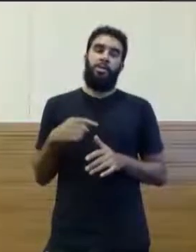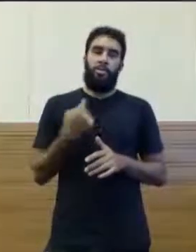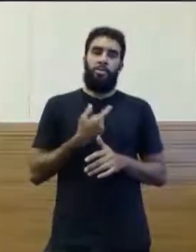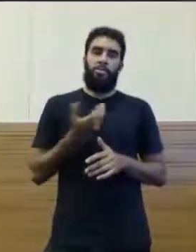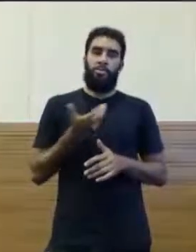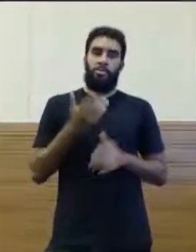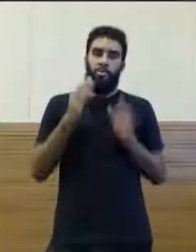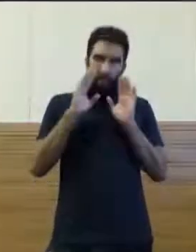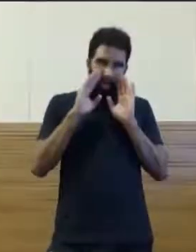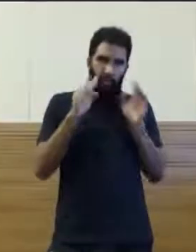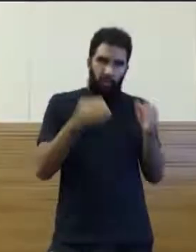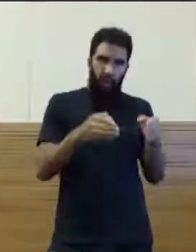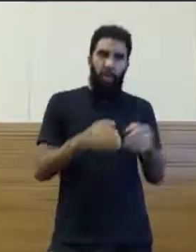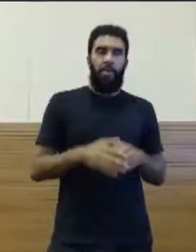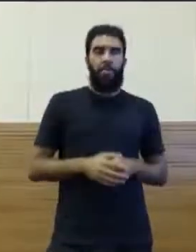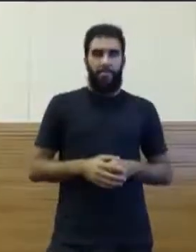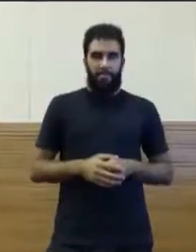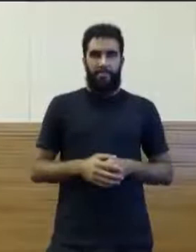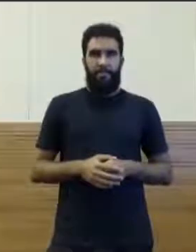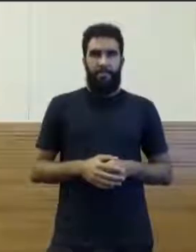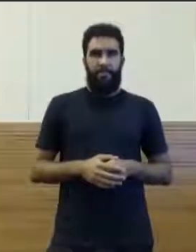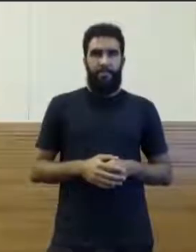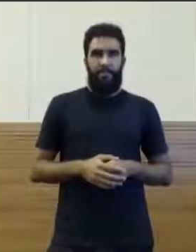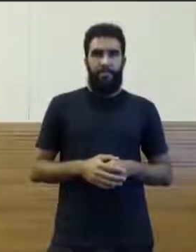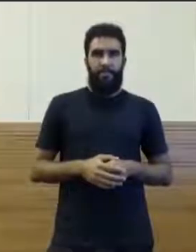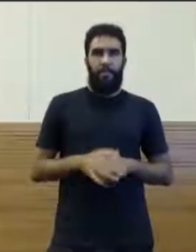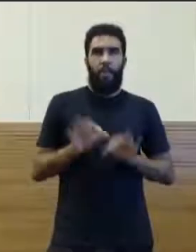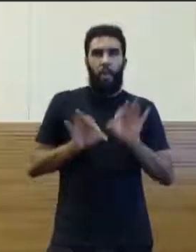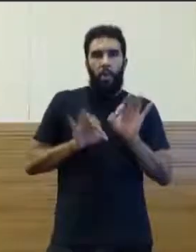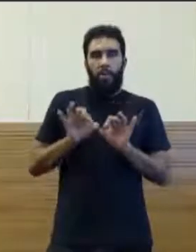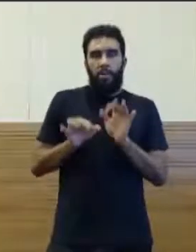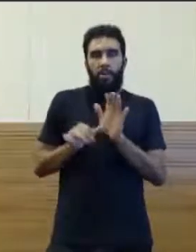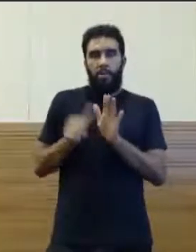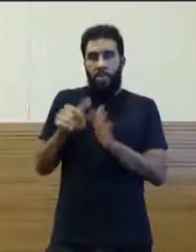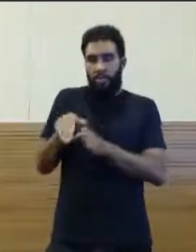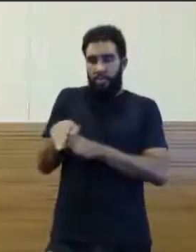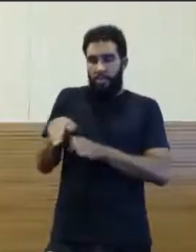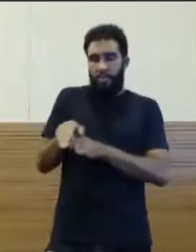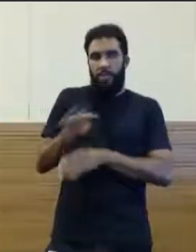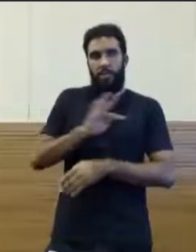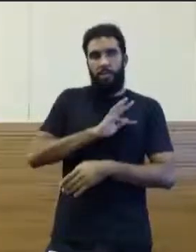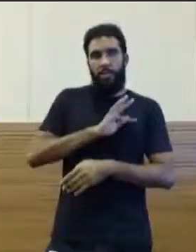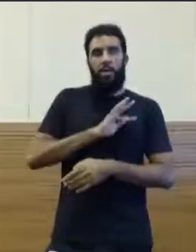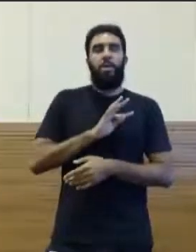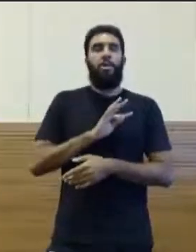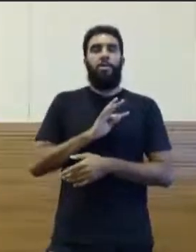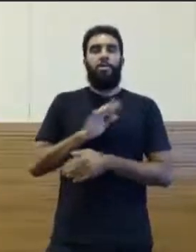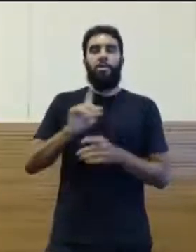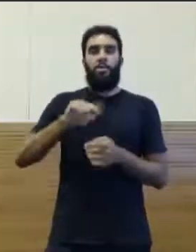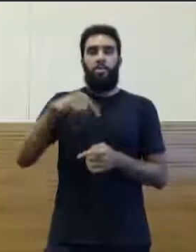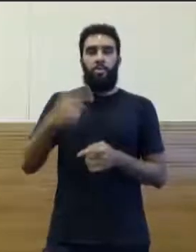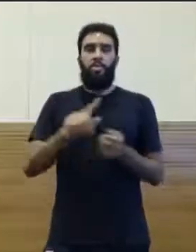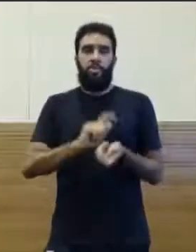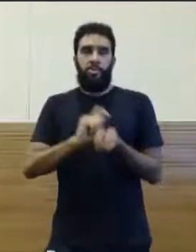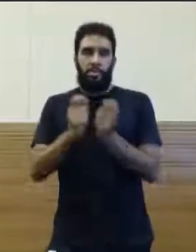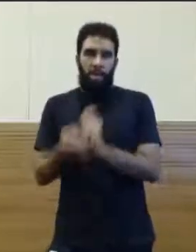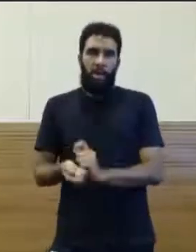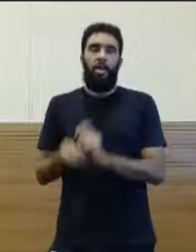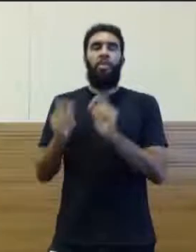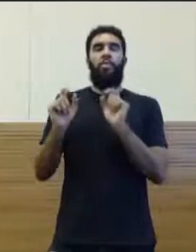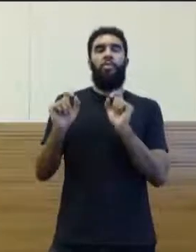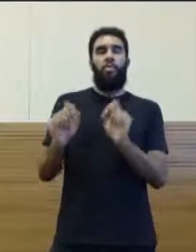and what we desired to talk about, and we saw the first technical